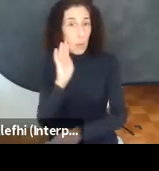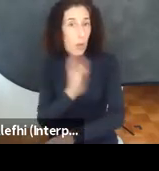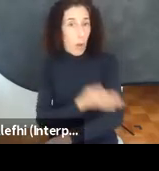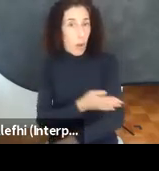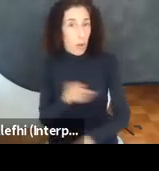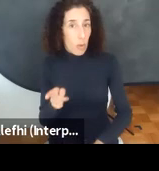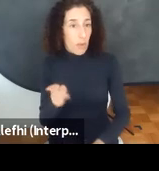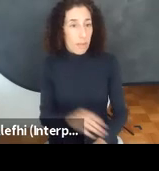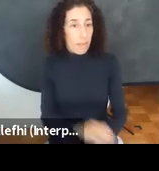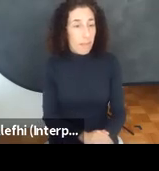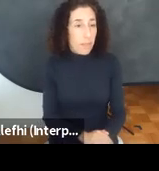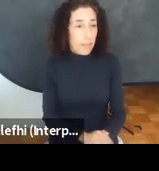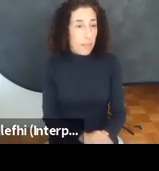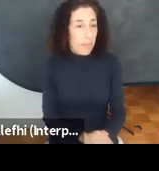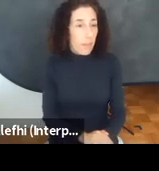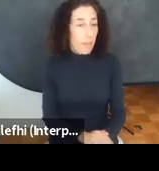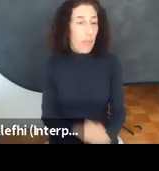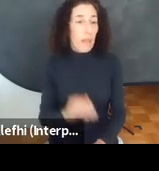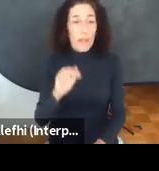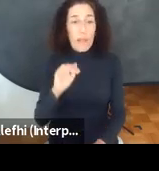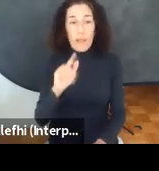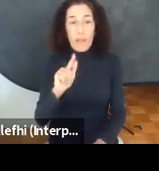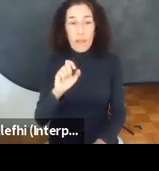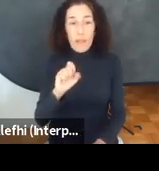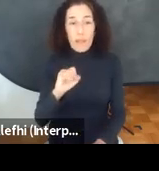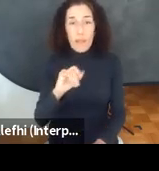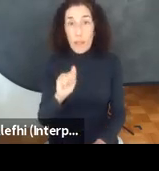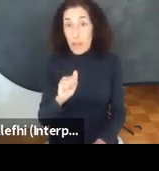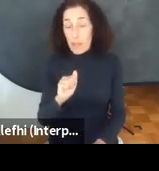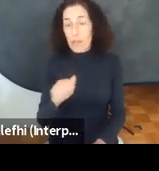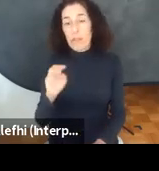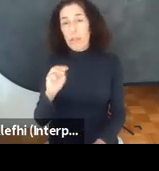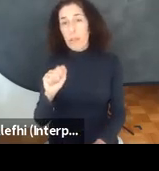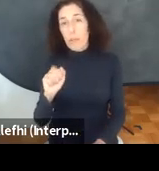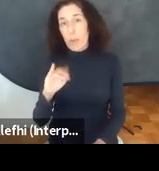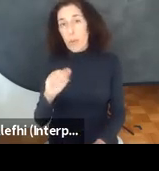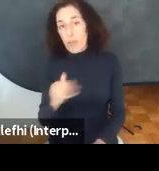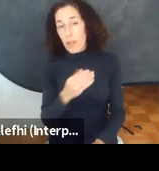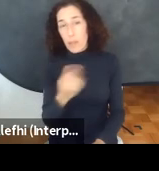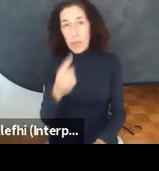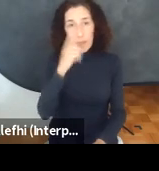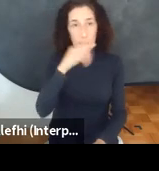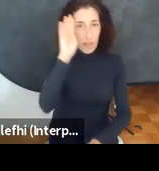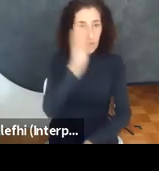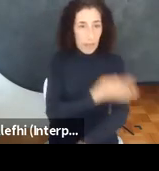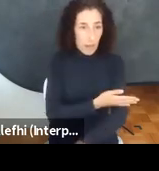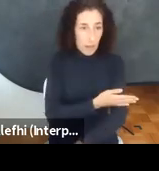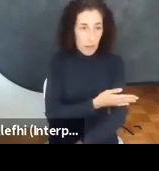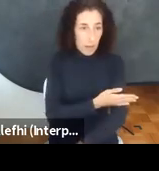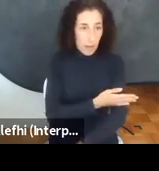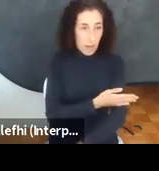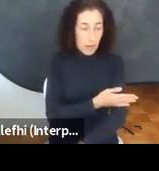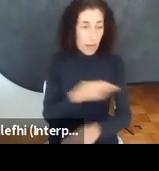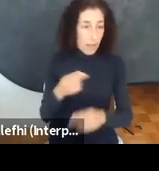two girls named Leah, Maria, and a boy. A stepson. His name